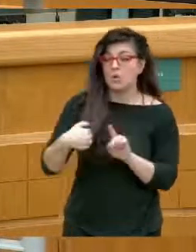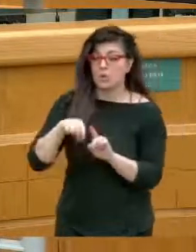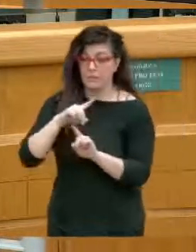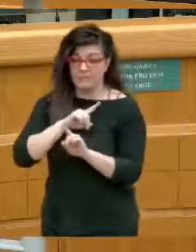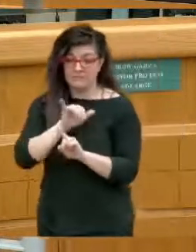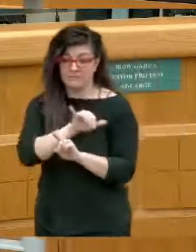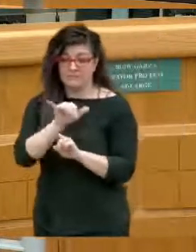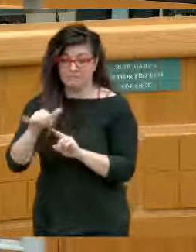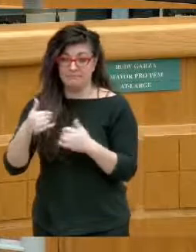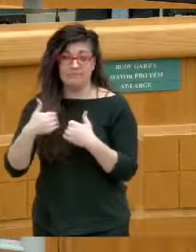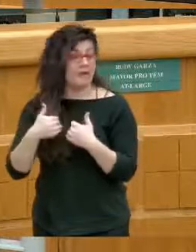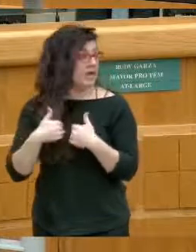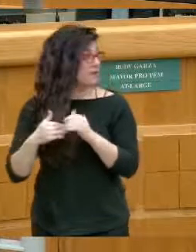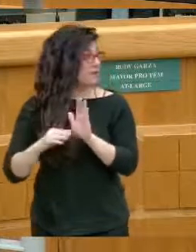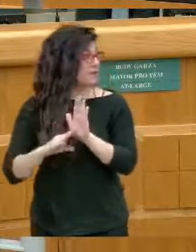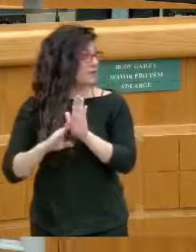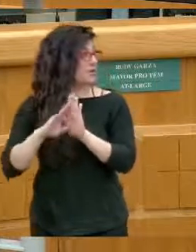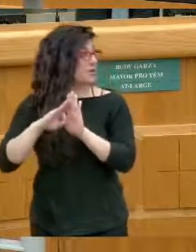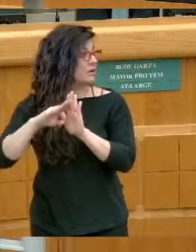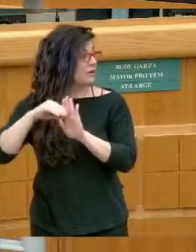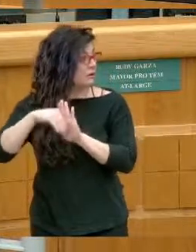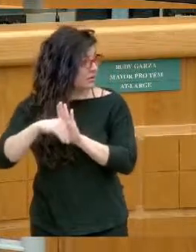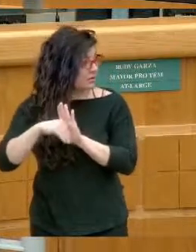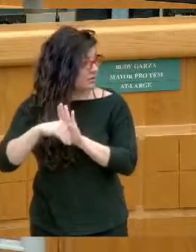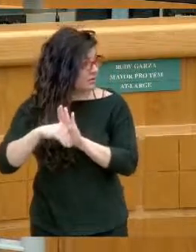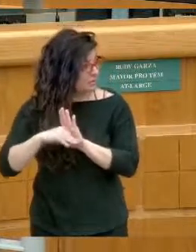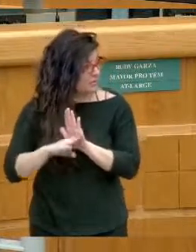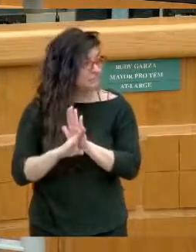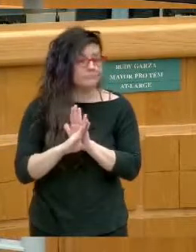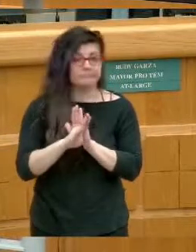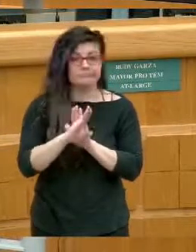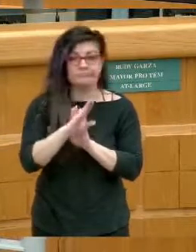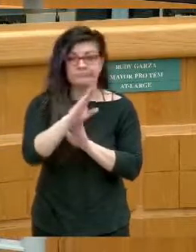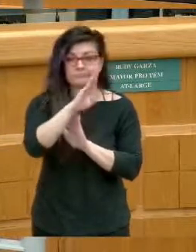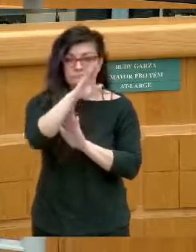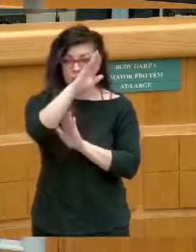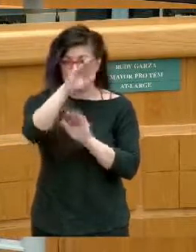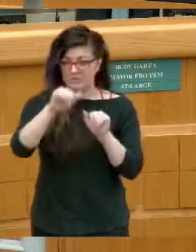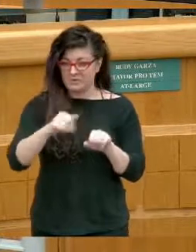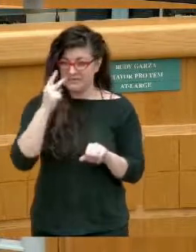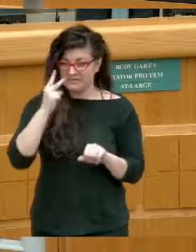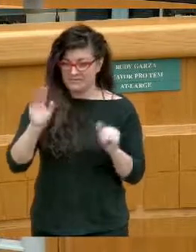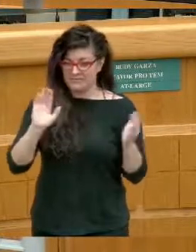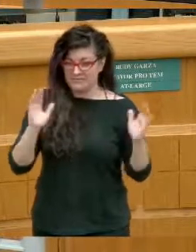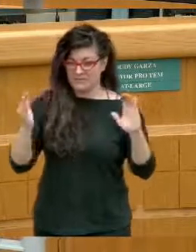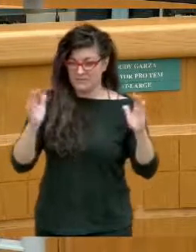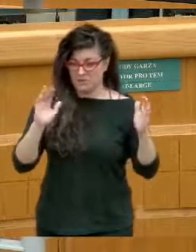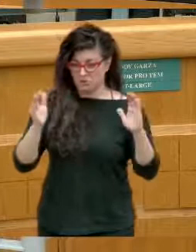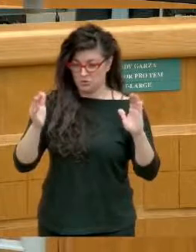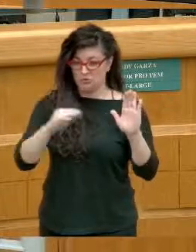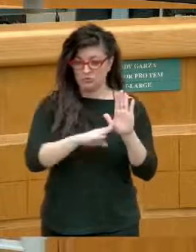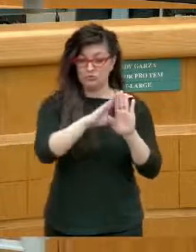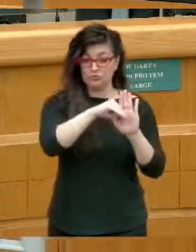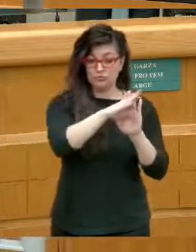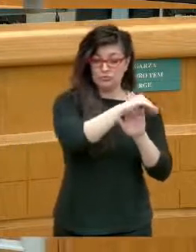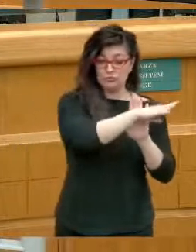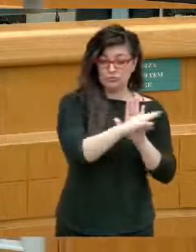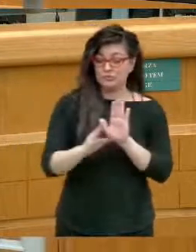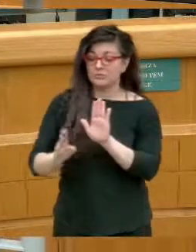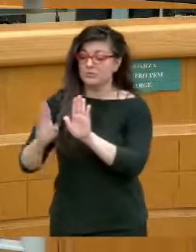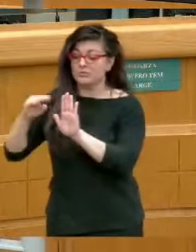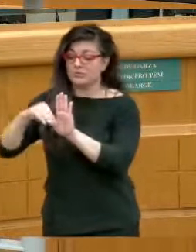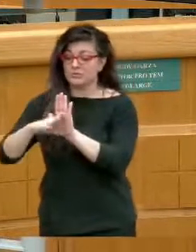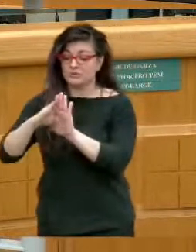had one up, one down, and now we're on a sustained up that had started